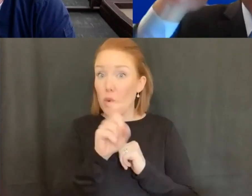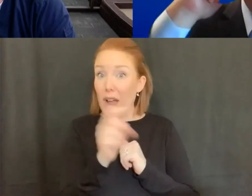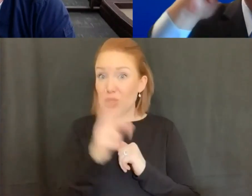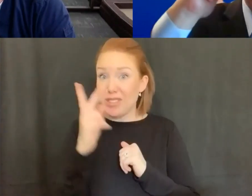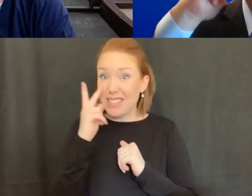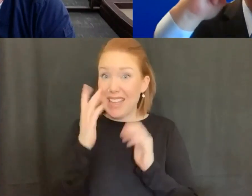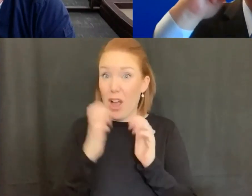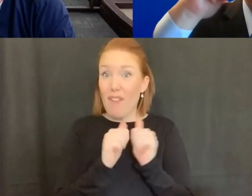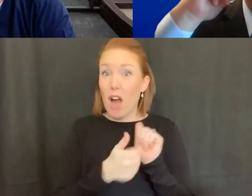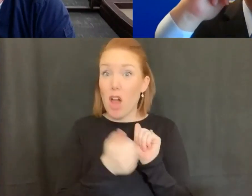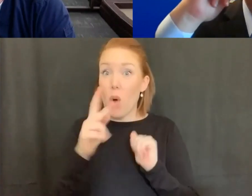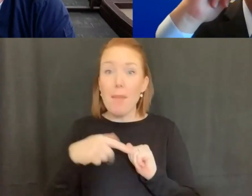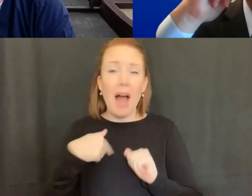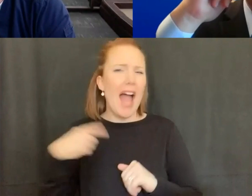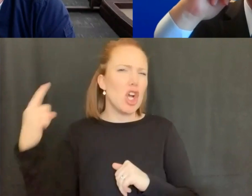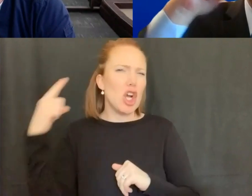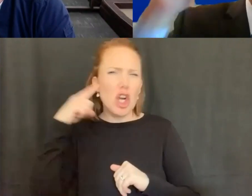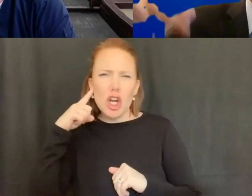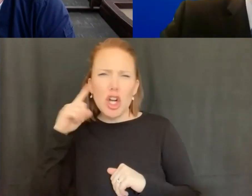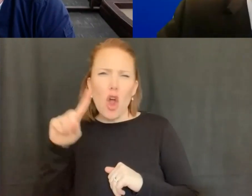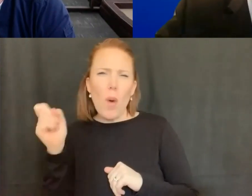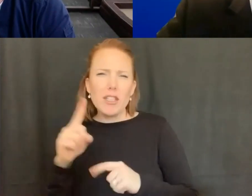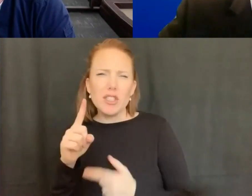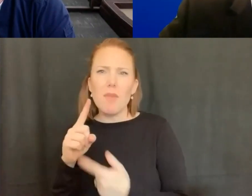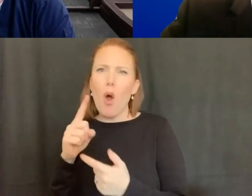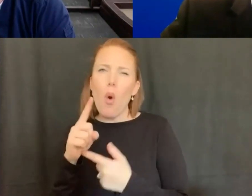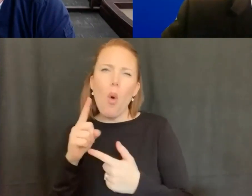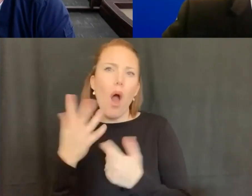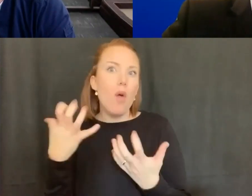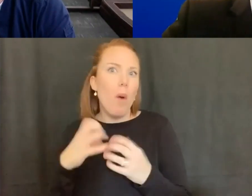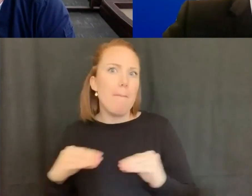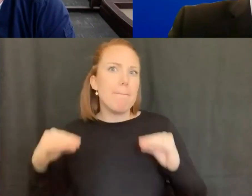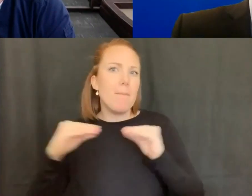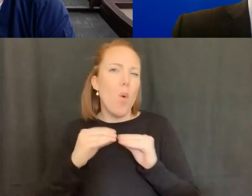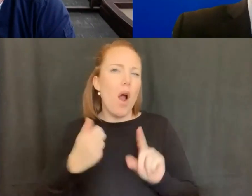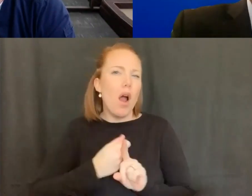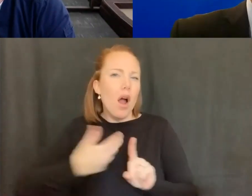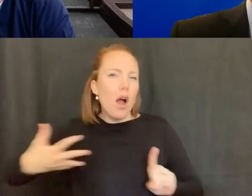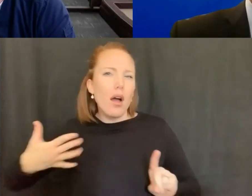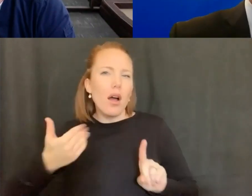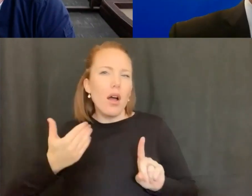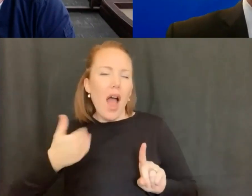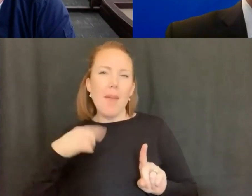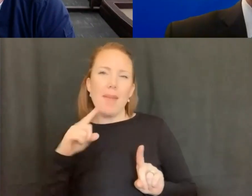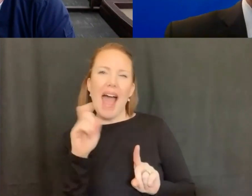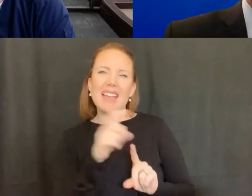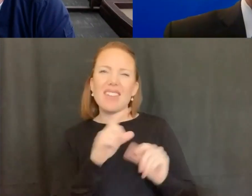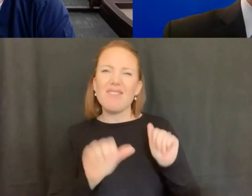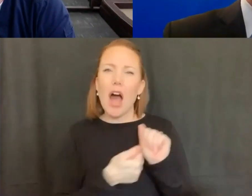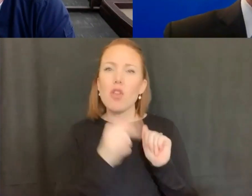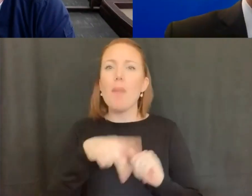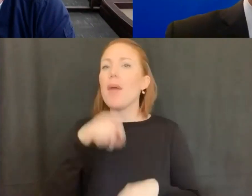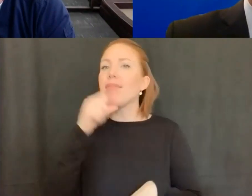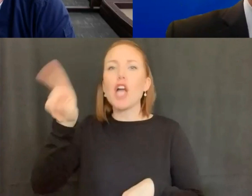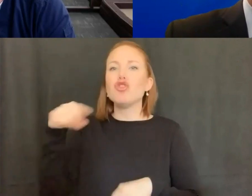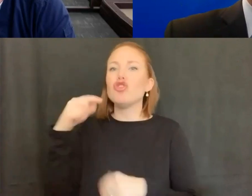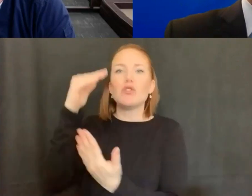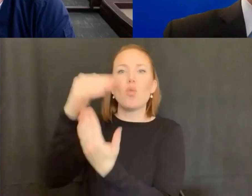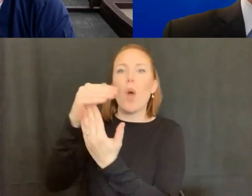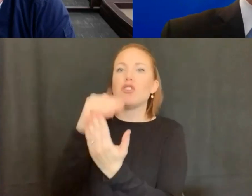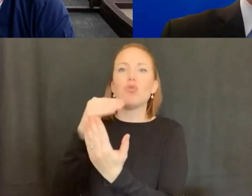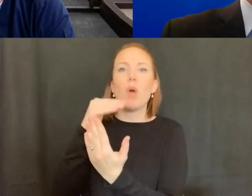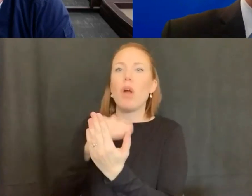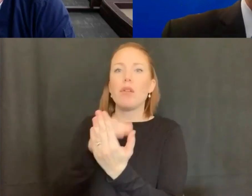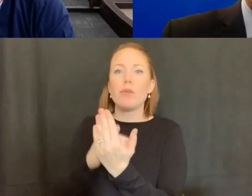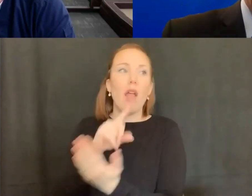Where I listened for something I want to learn more about. So I asked a follow-up question. I'm not just going down a list of questions and checking them off.